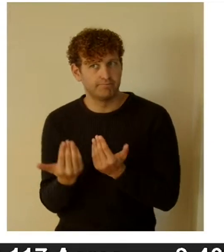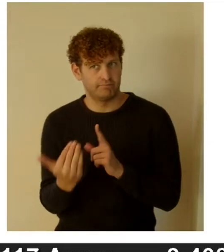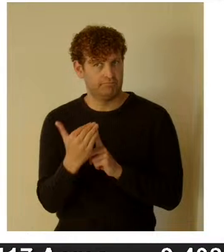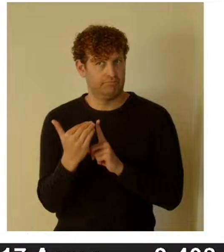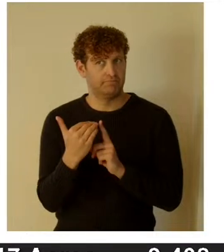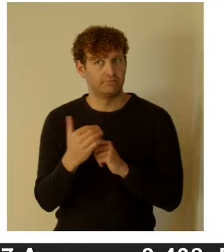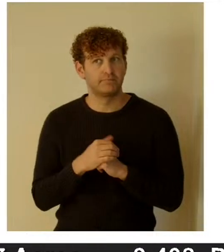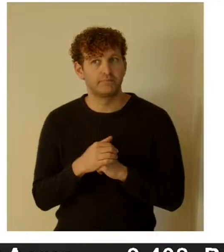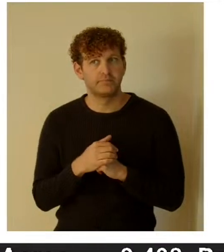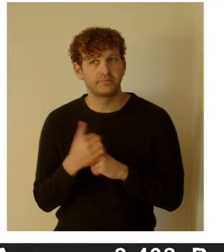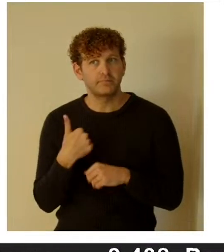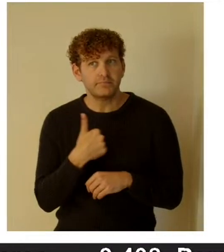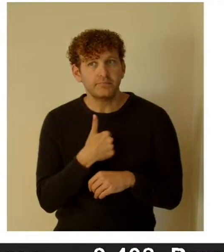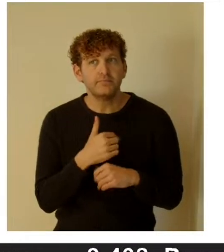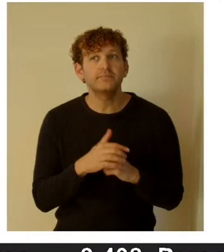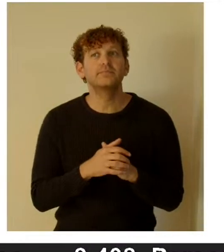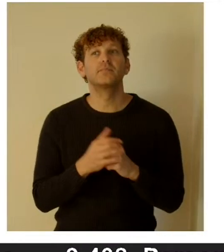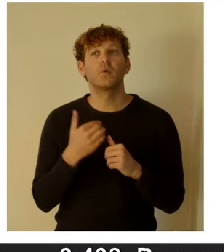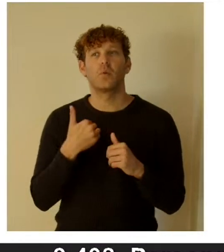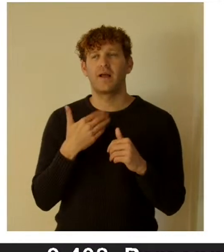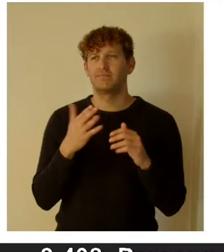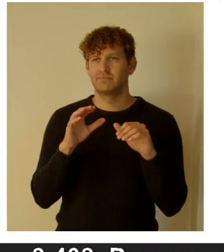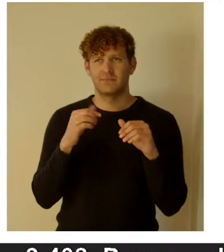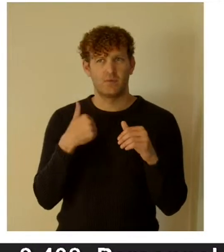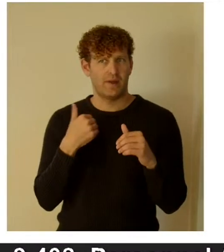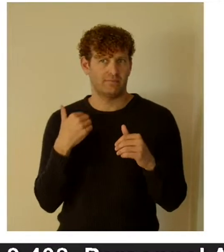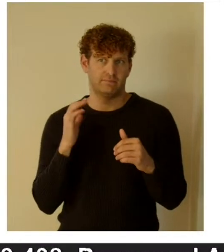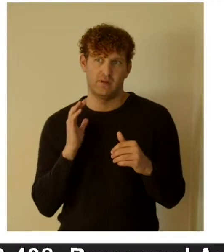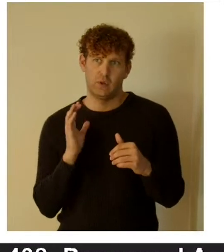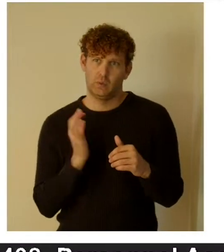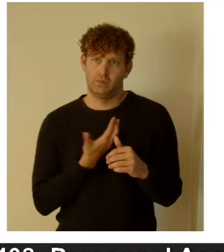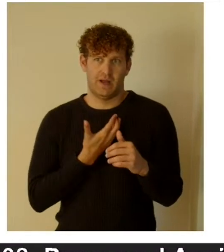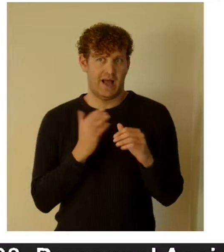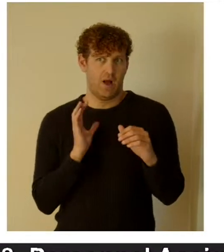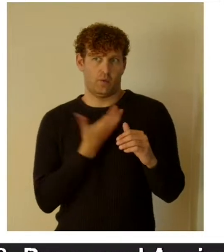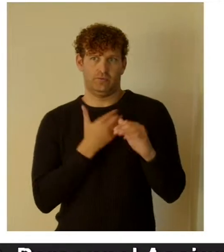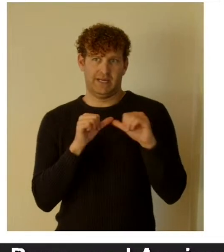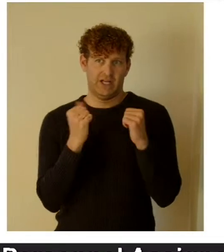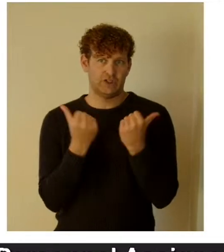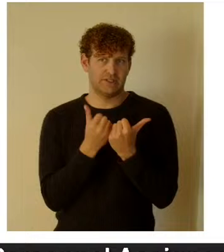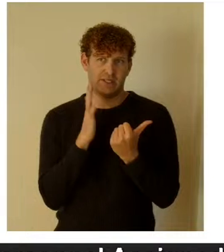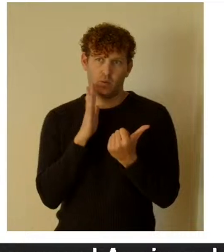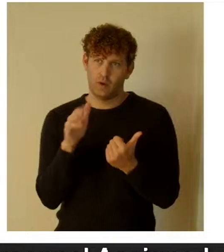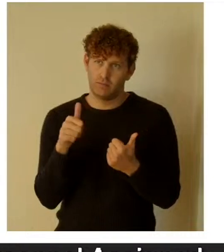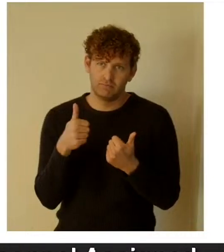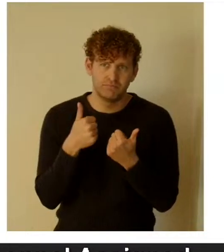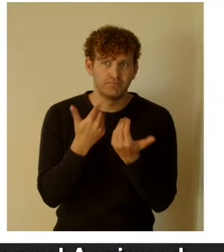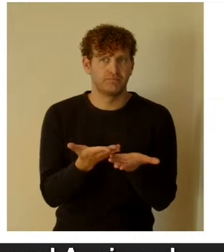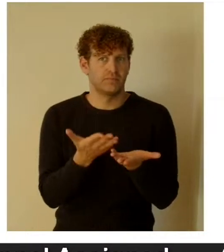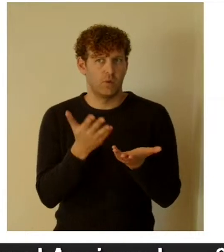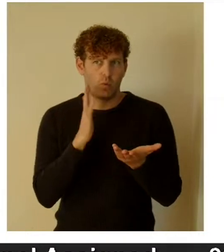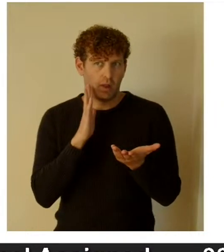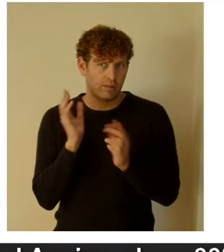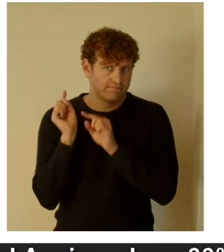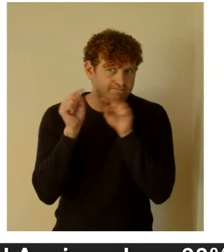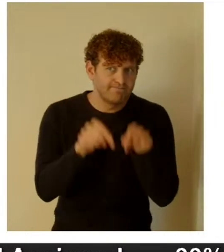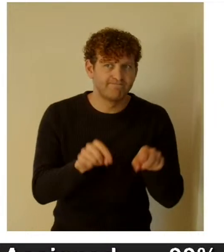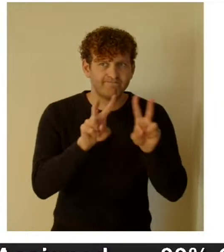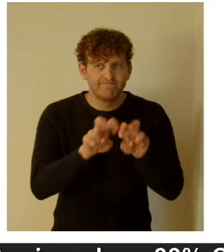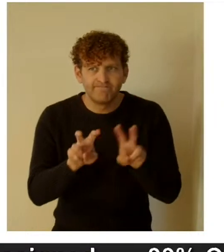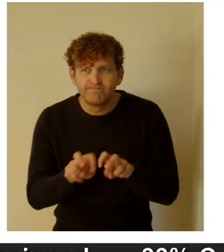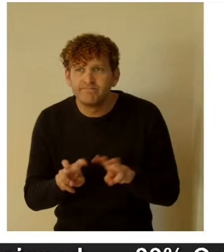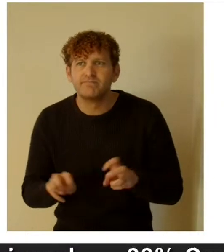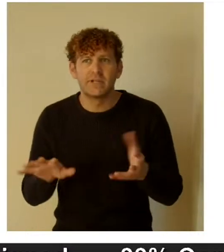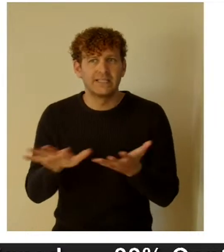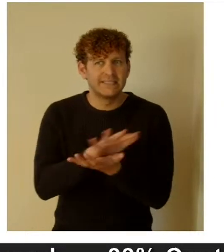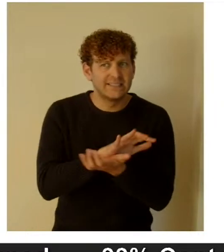is sending the full force of our agency out to actually assess the damage after the SAR teams have gone through the community. And what